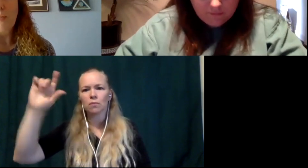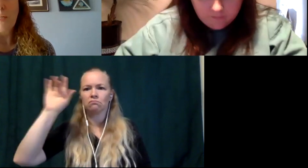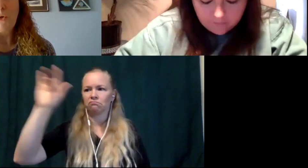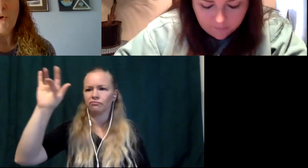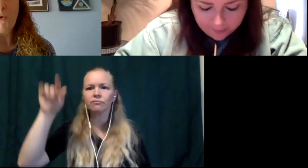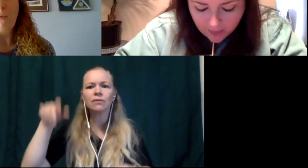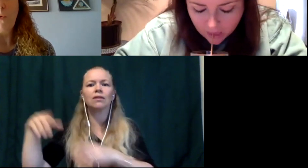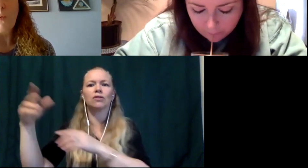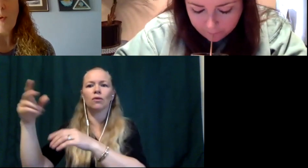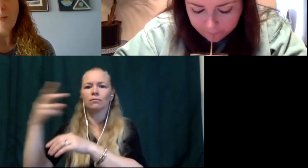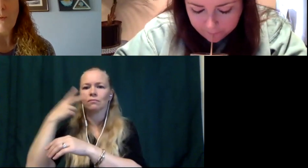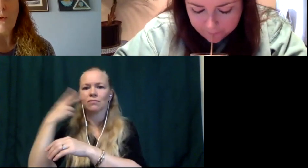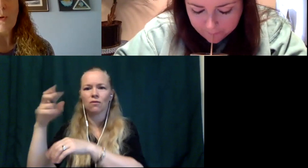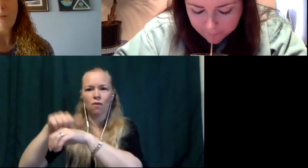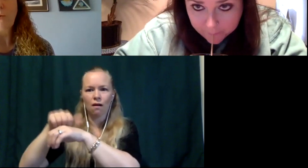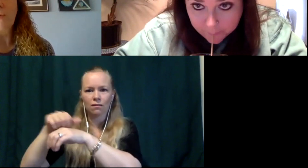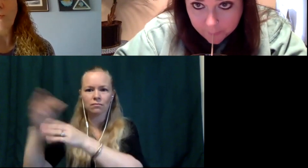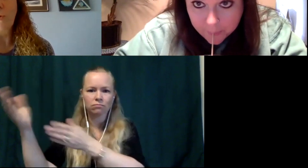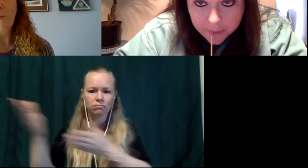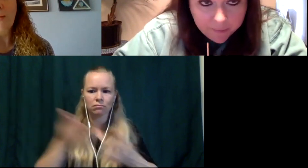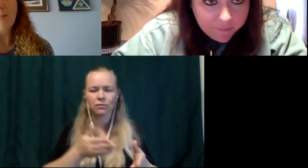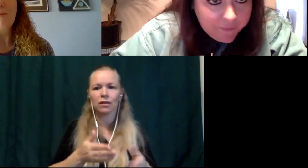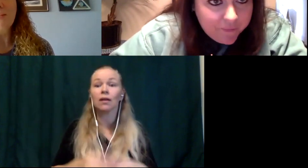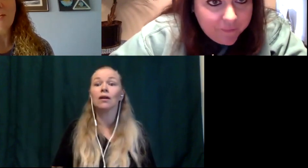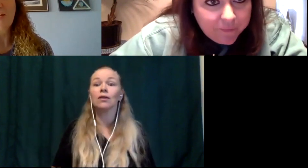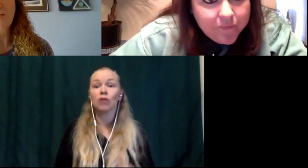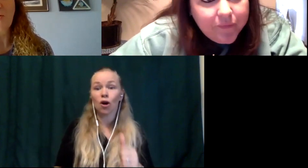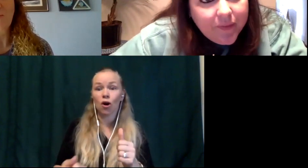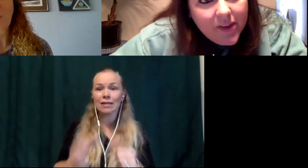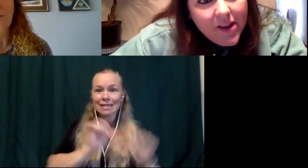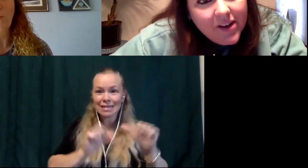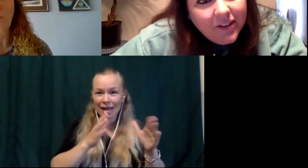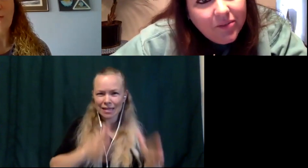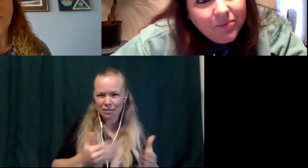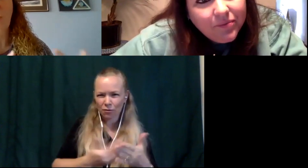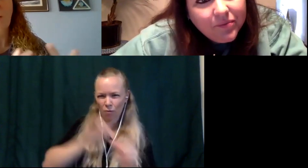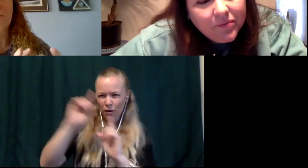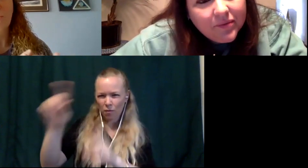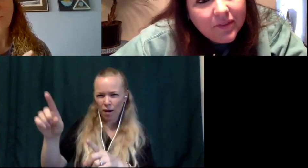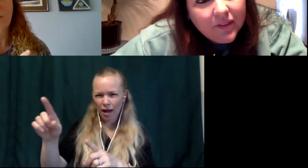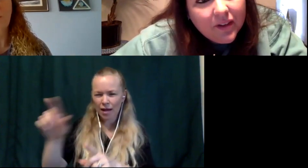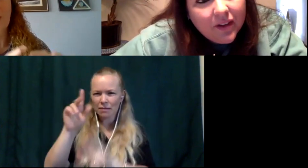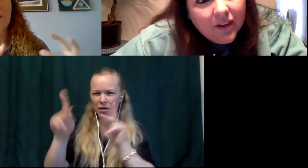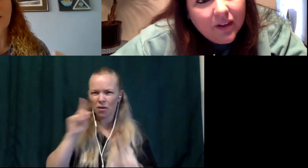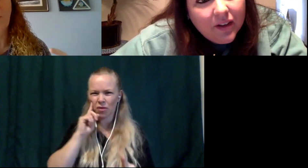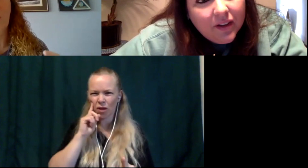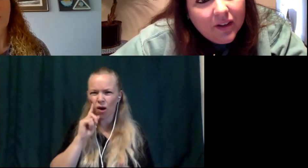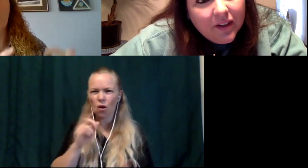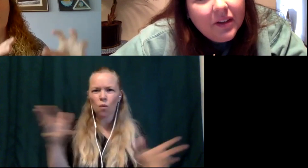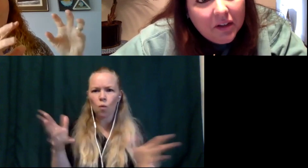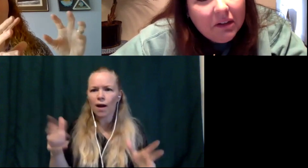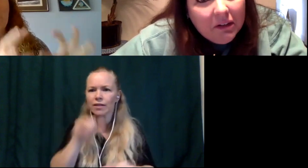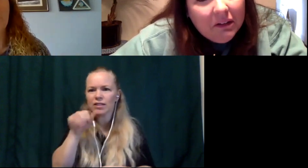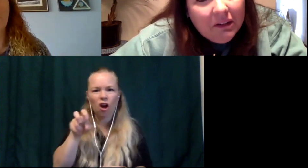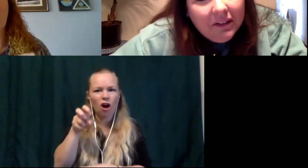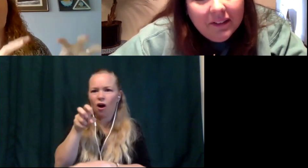scientists really didn't know before we went to the moon what the surface was going to be like. Some of the scientists thought, well, what if it's all just a big dust ball and